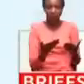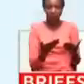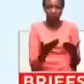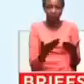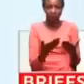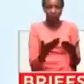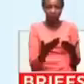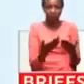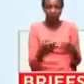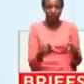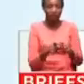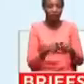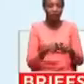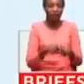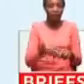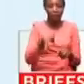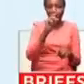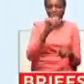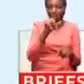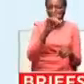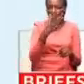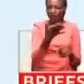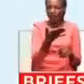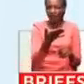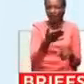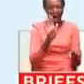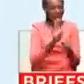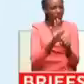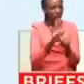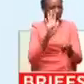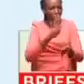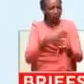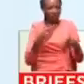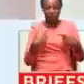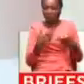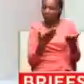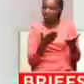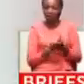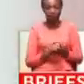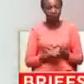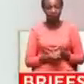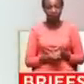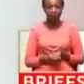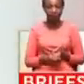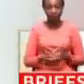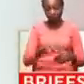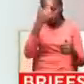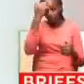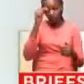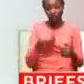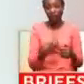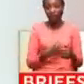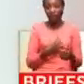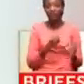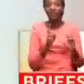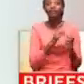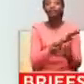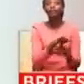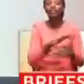met Gucci Mane, I've met so many artists in Atlanta, you know, because I would frequent the places where, you